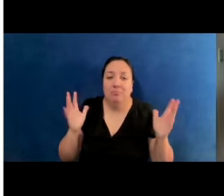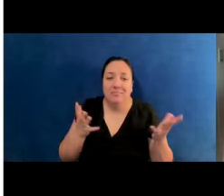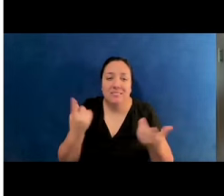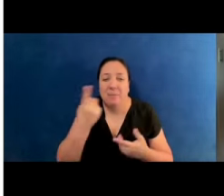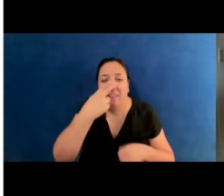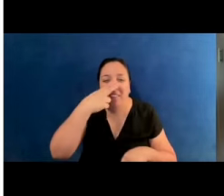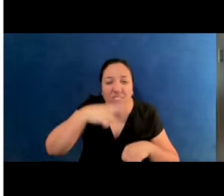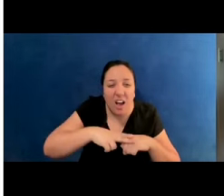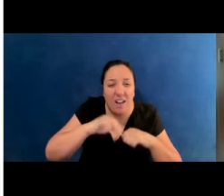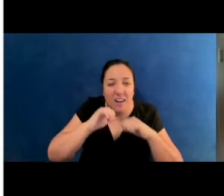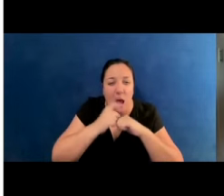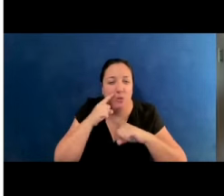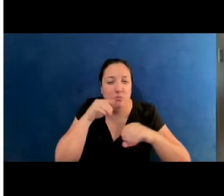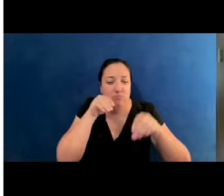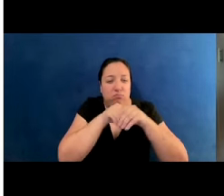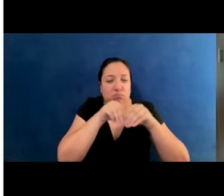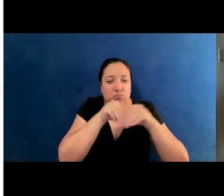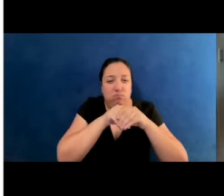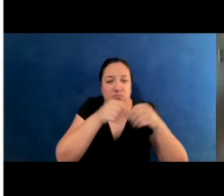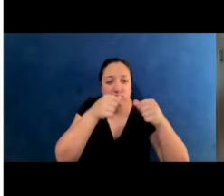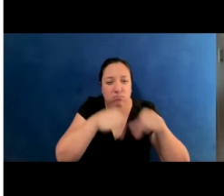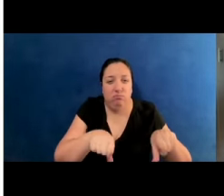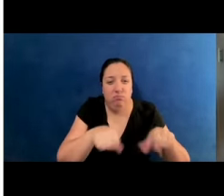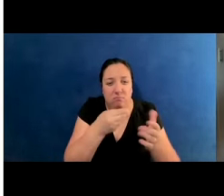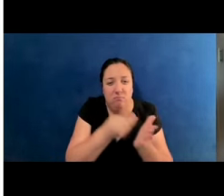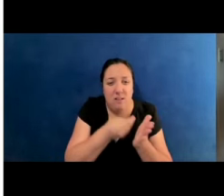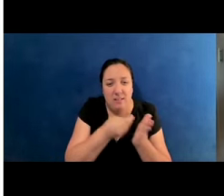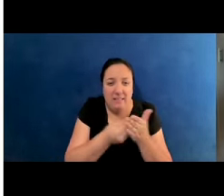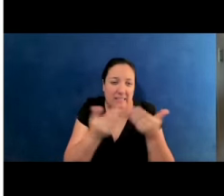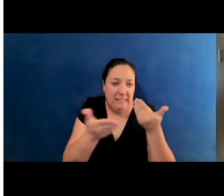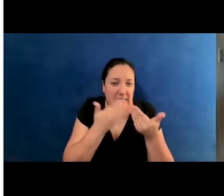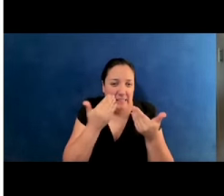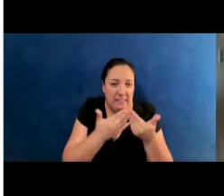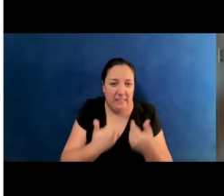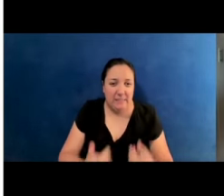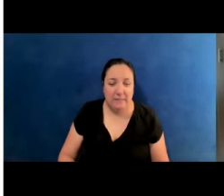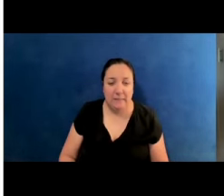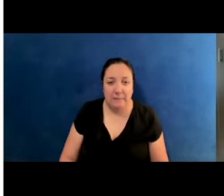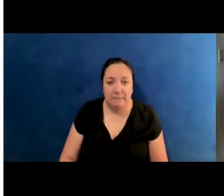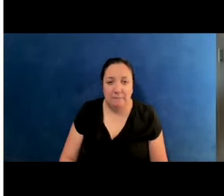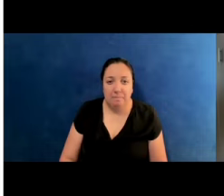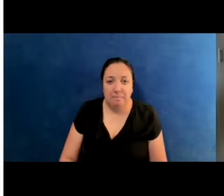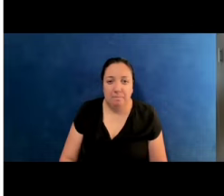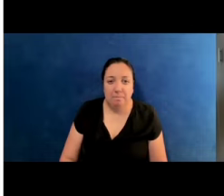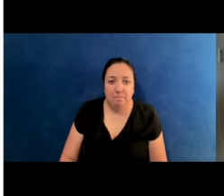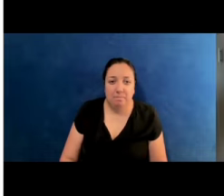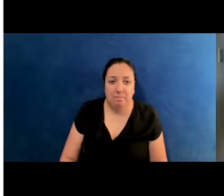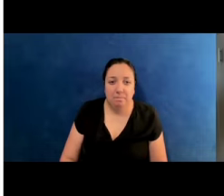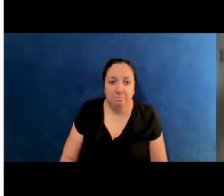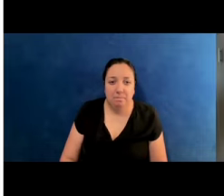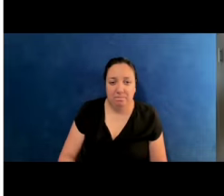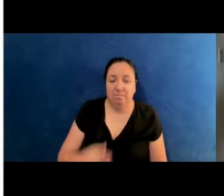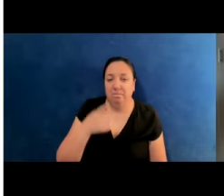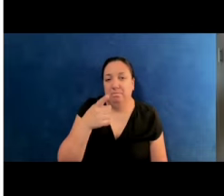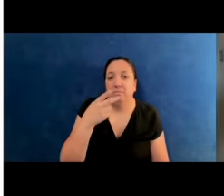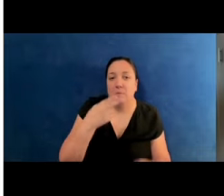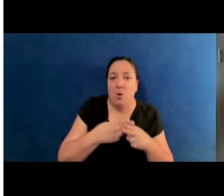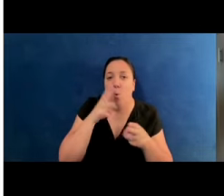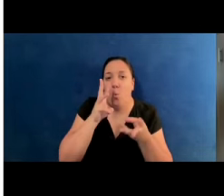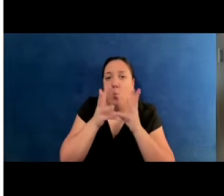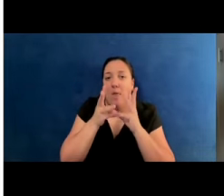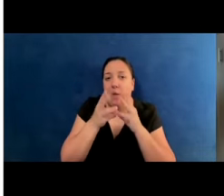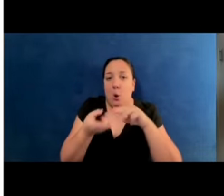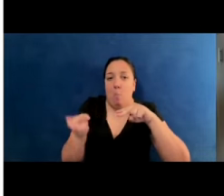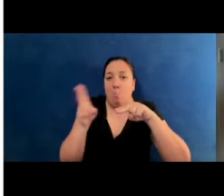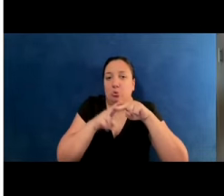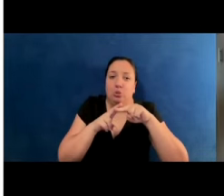and engaging ways for you to put money into your account and really easy ways to take money out. This one is called a weather booster. We can